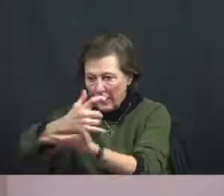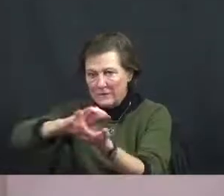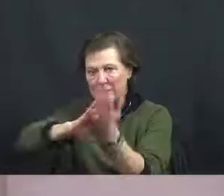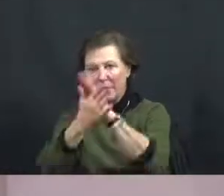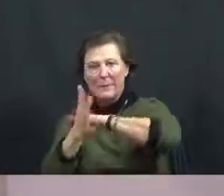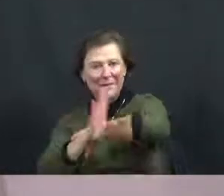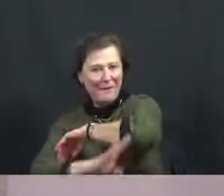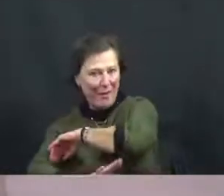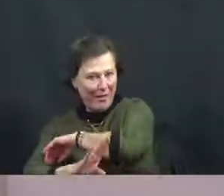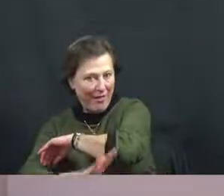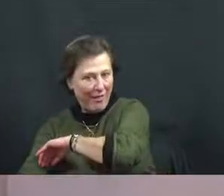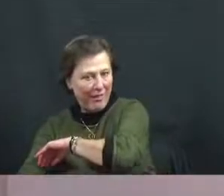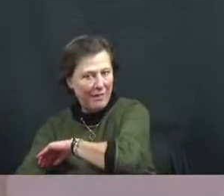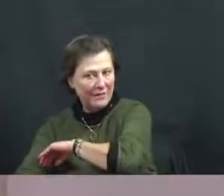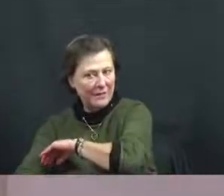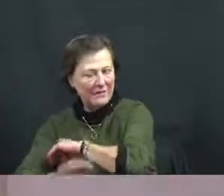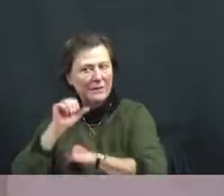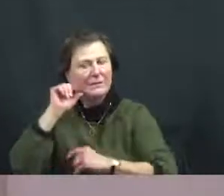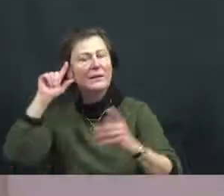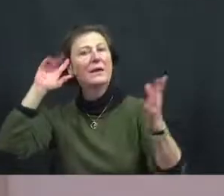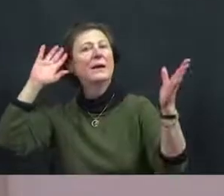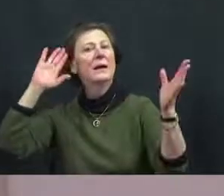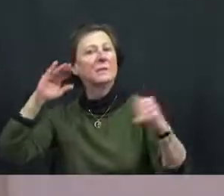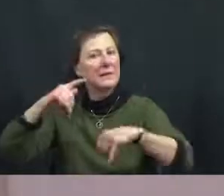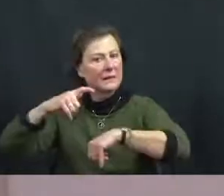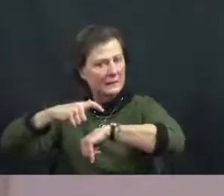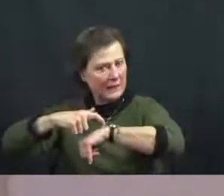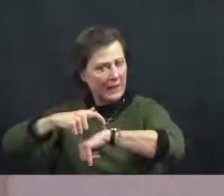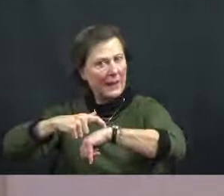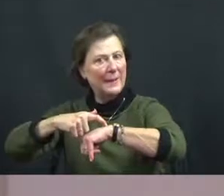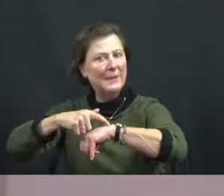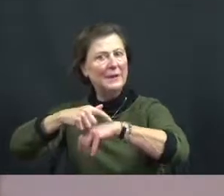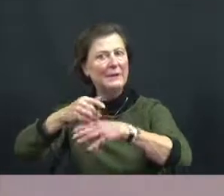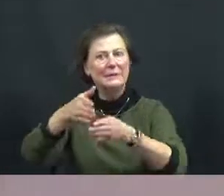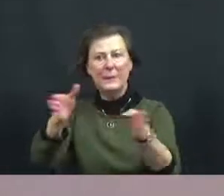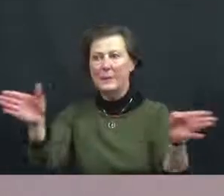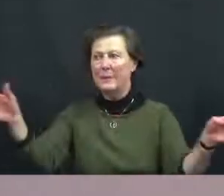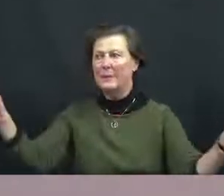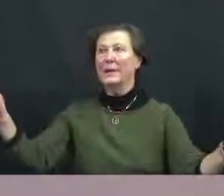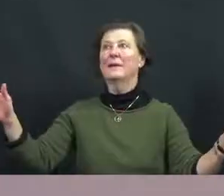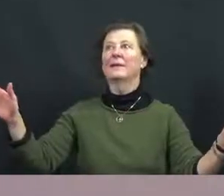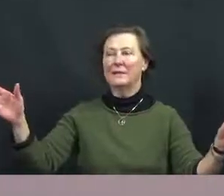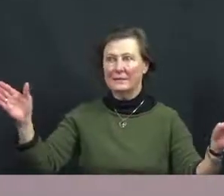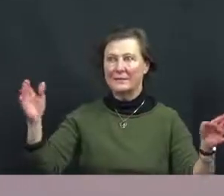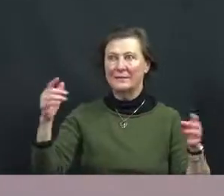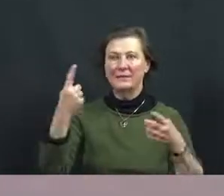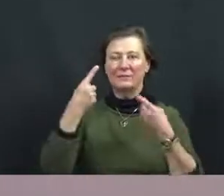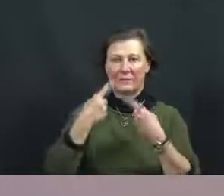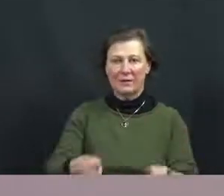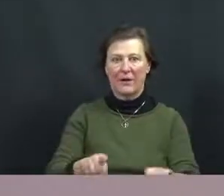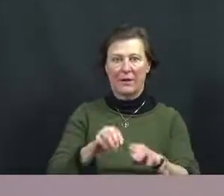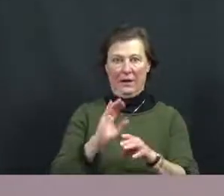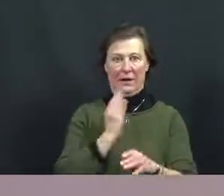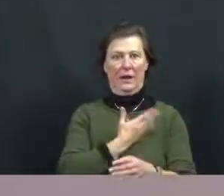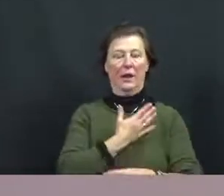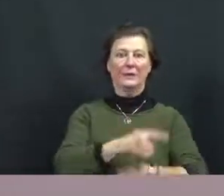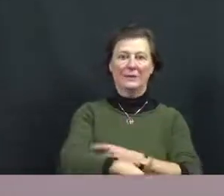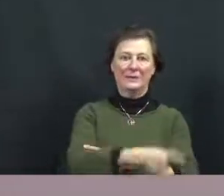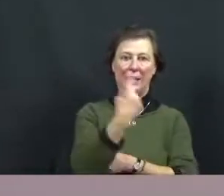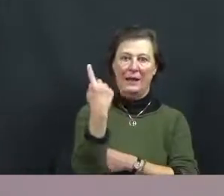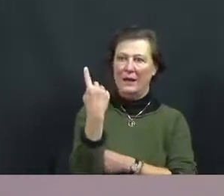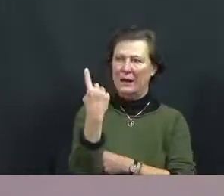fall, unexpected time and space entered our days. Who knew a pandemic with the power